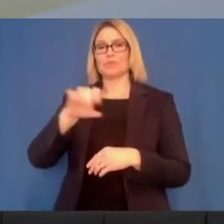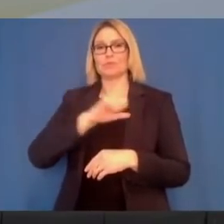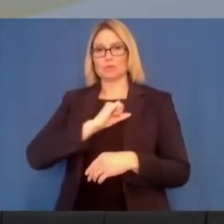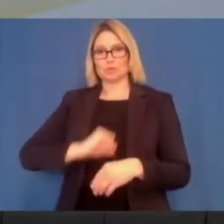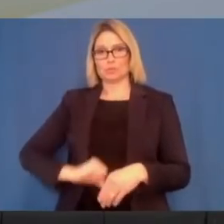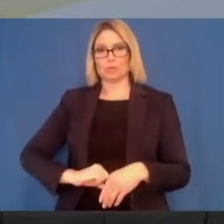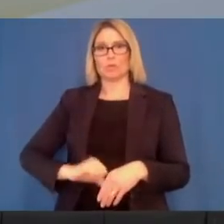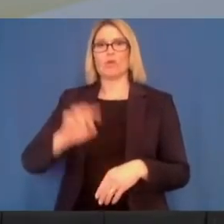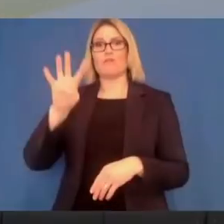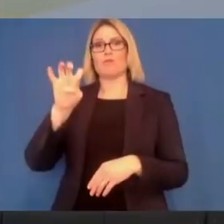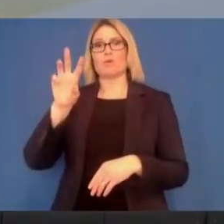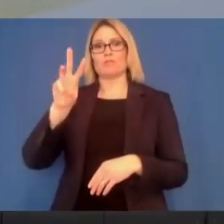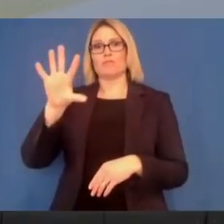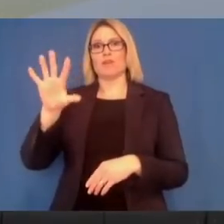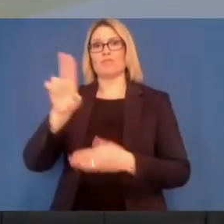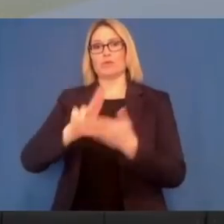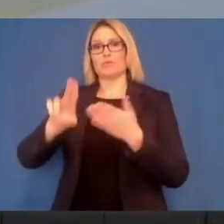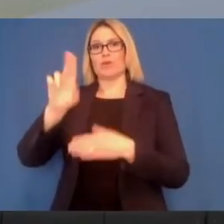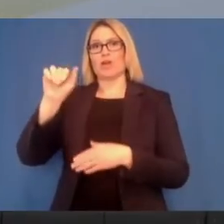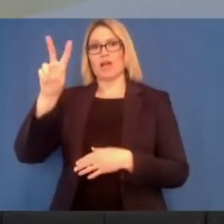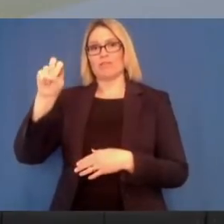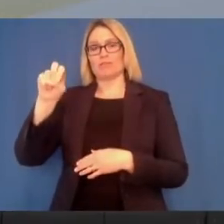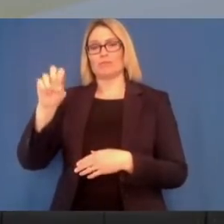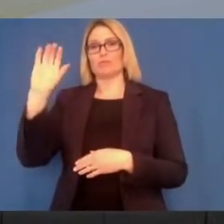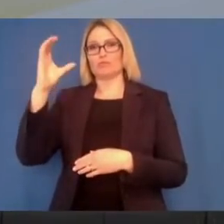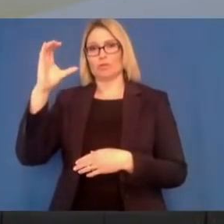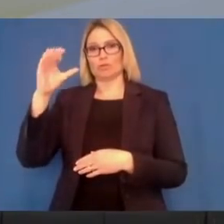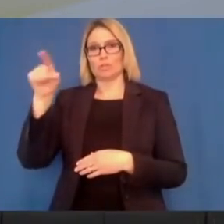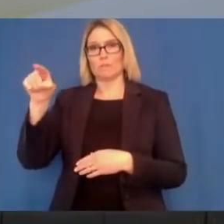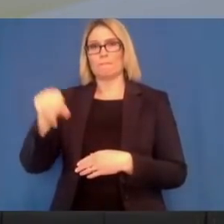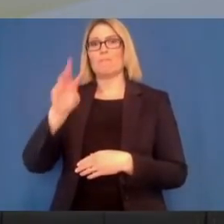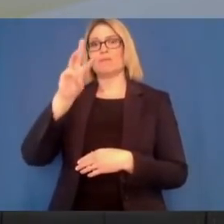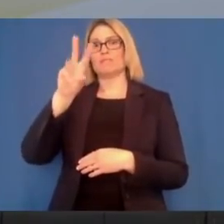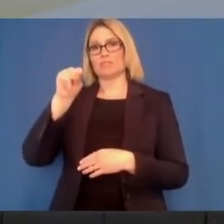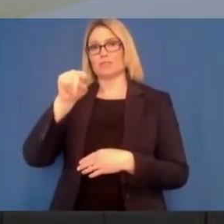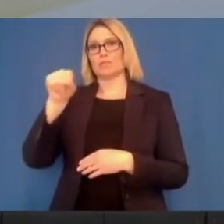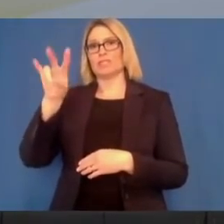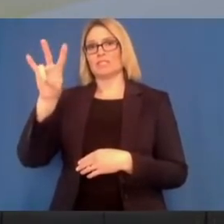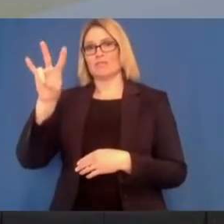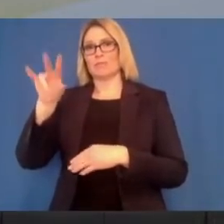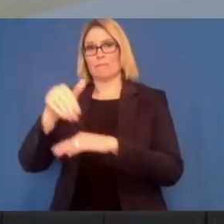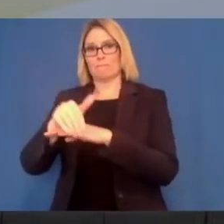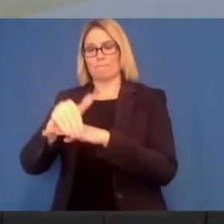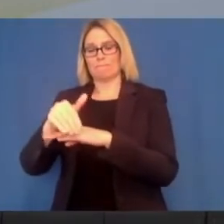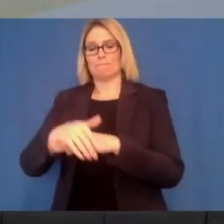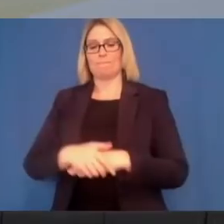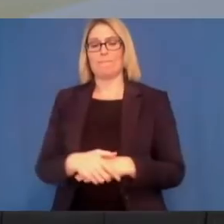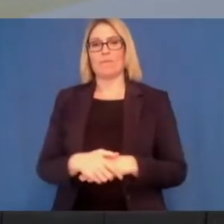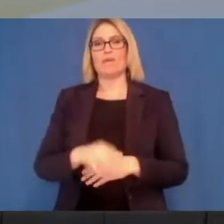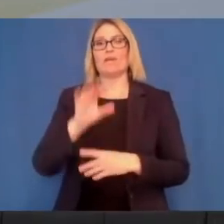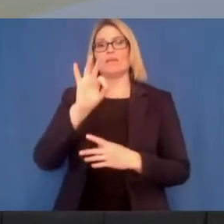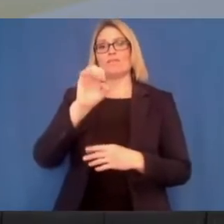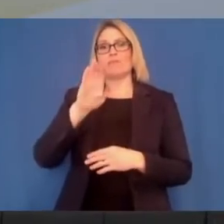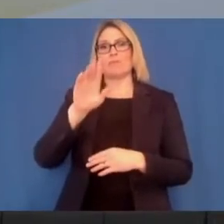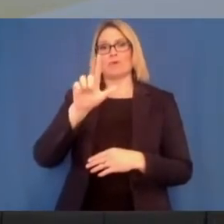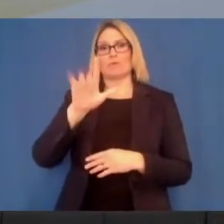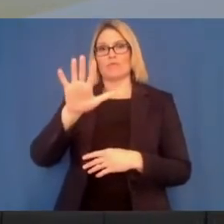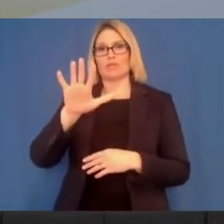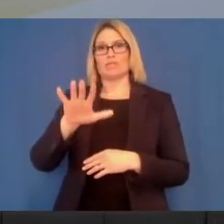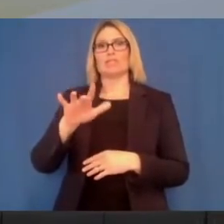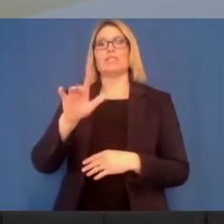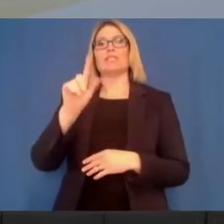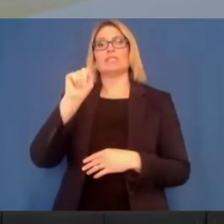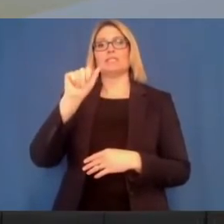at 465 University Avenue in Charlottetown, between 6:30 and 7 p.m. February 25th, the Taste of